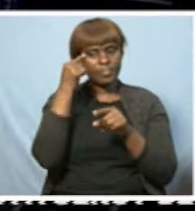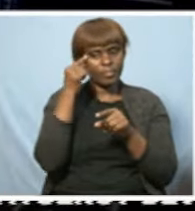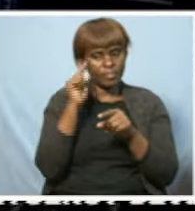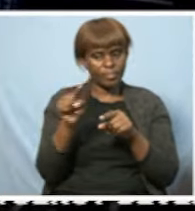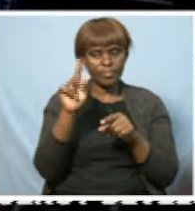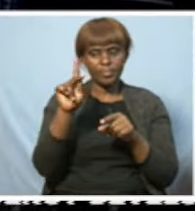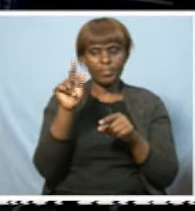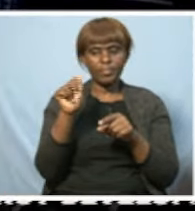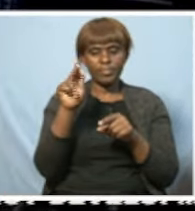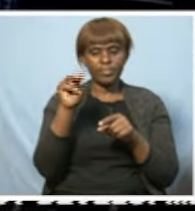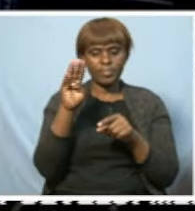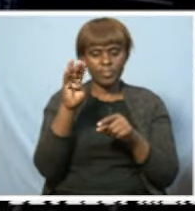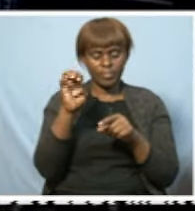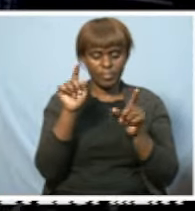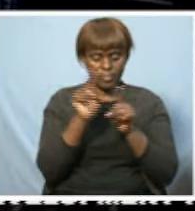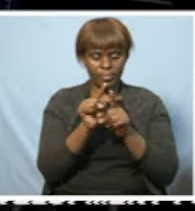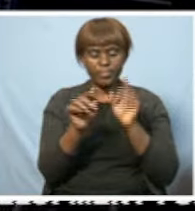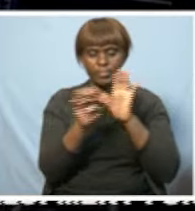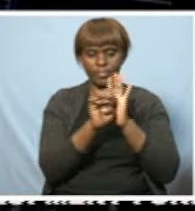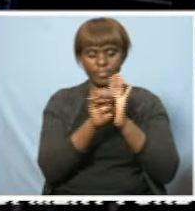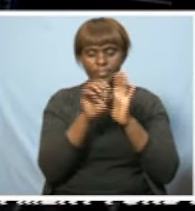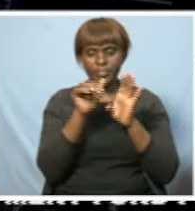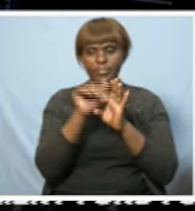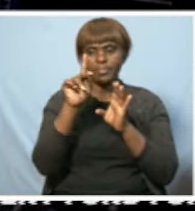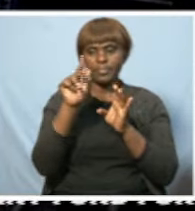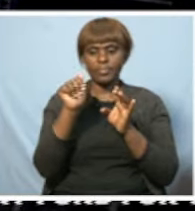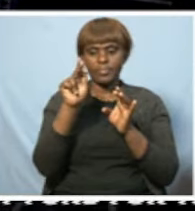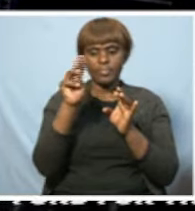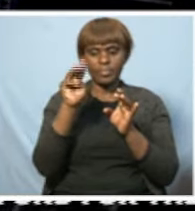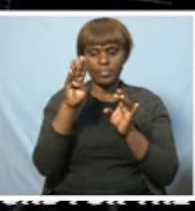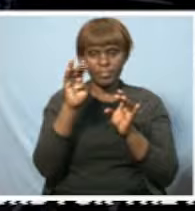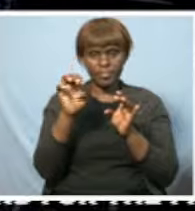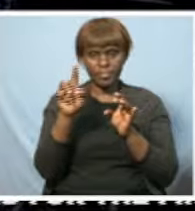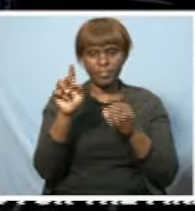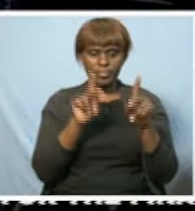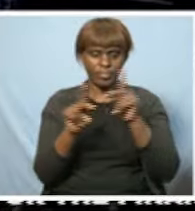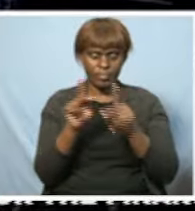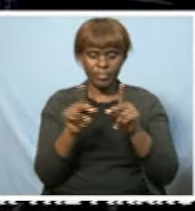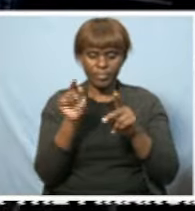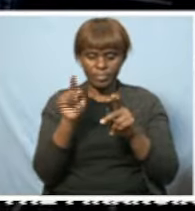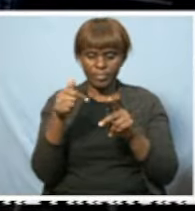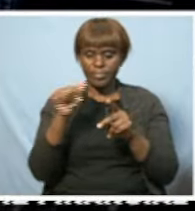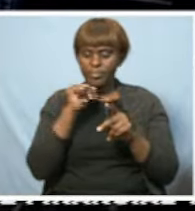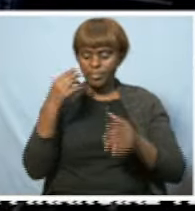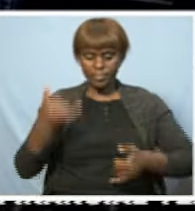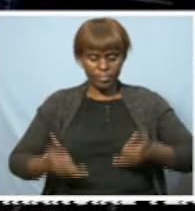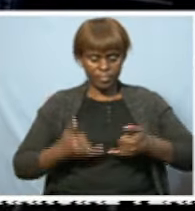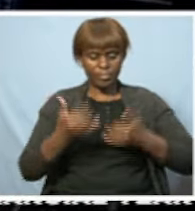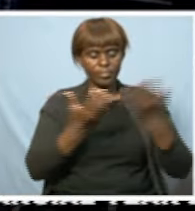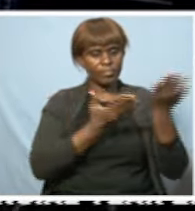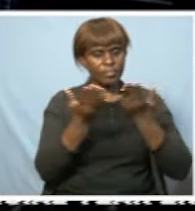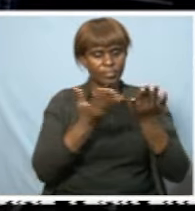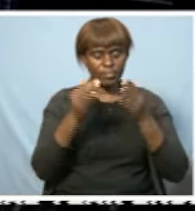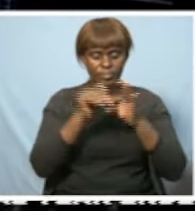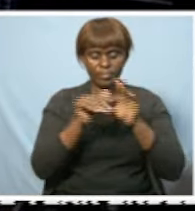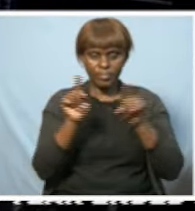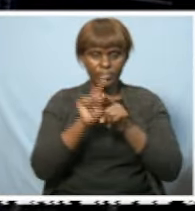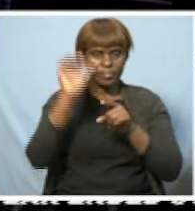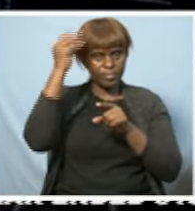Kaumbwe, and as such it's supposed to be in Kaumbwe. But the people of Kaumbwe are not enjoying the services of this ambulance. Where is